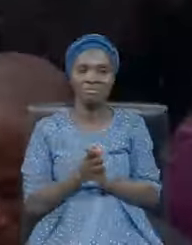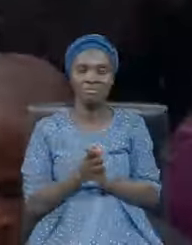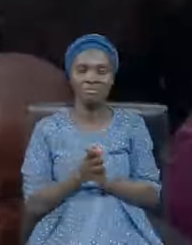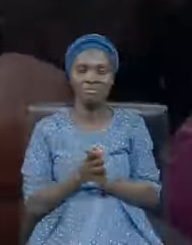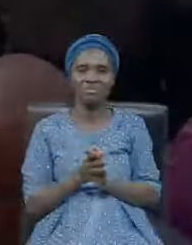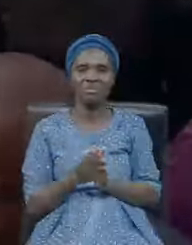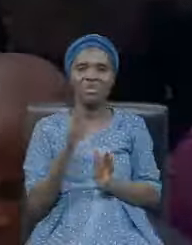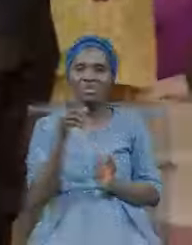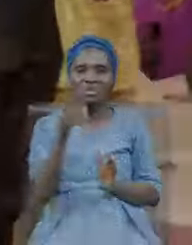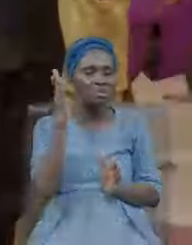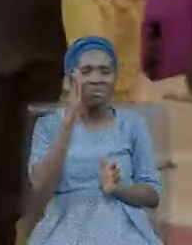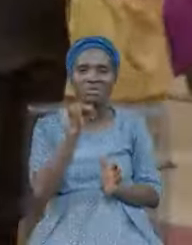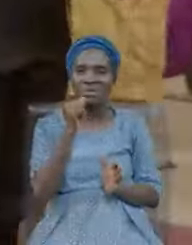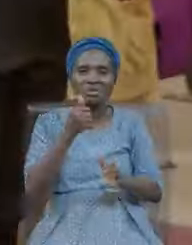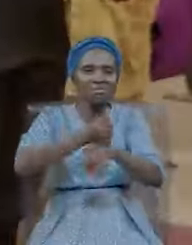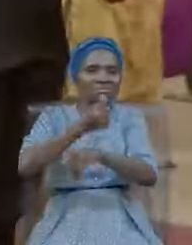no insult,